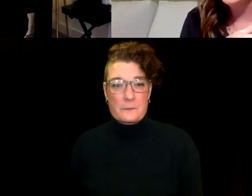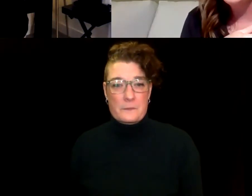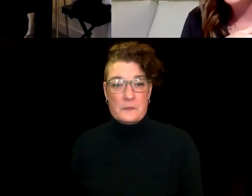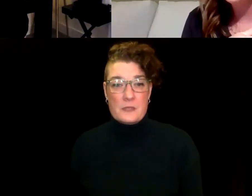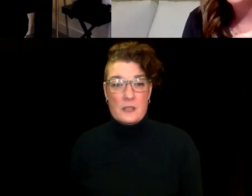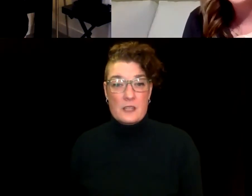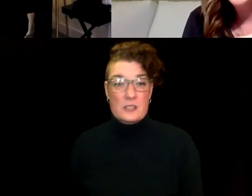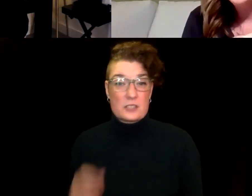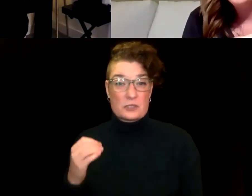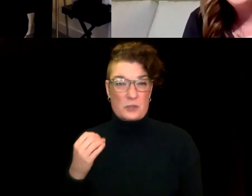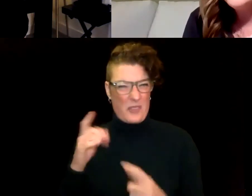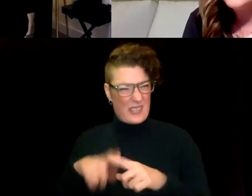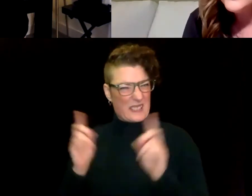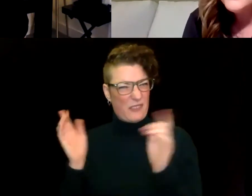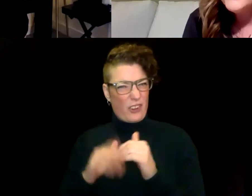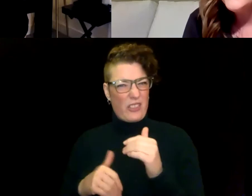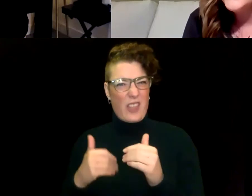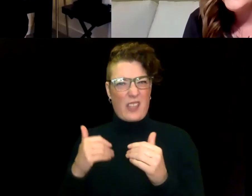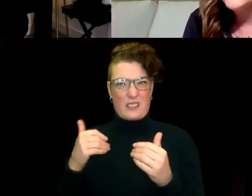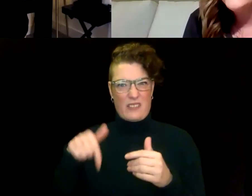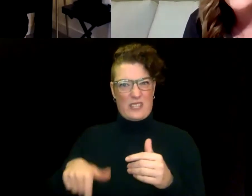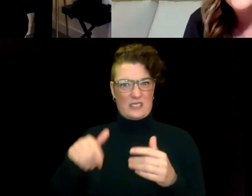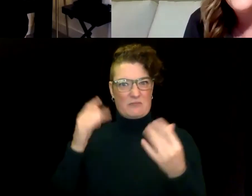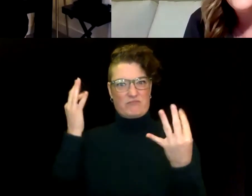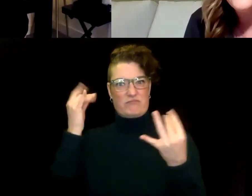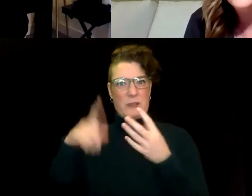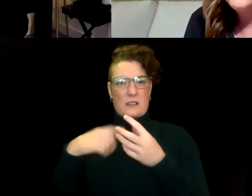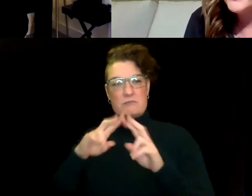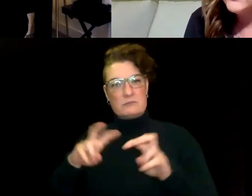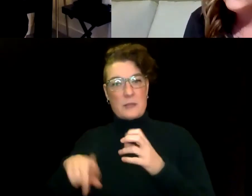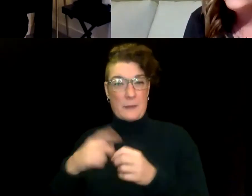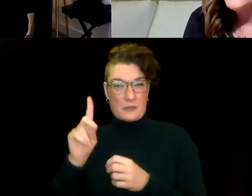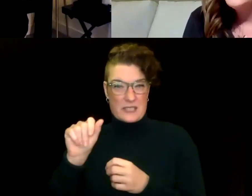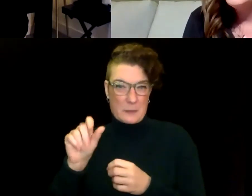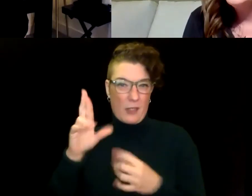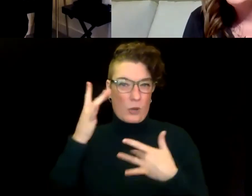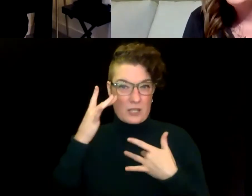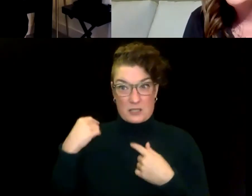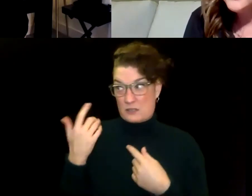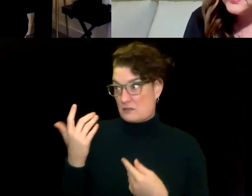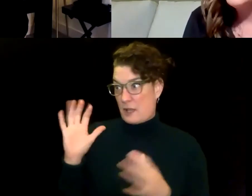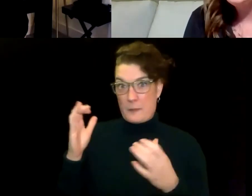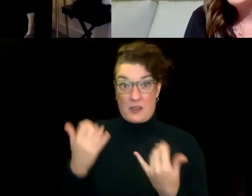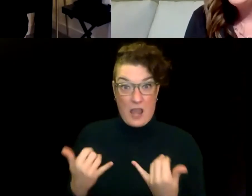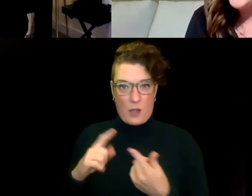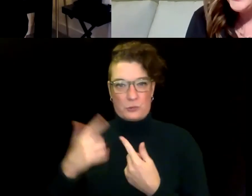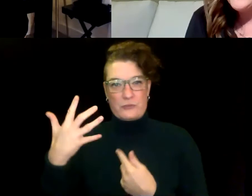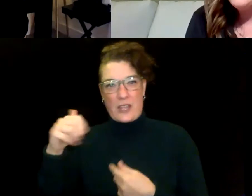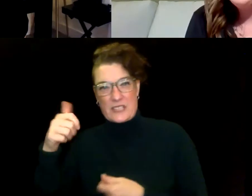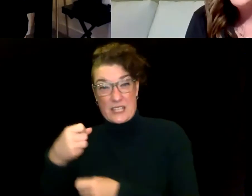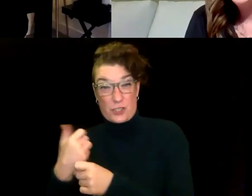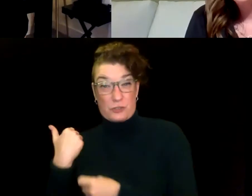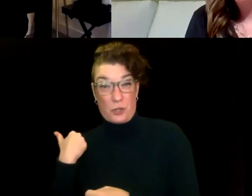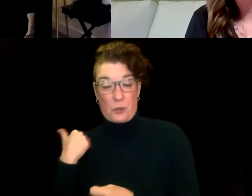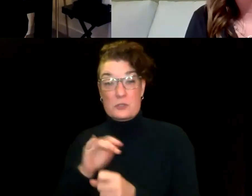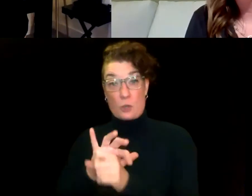years ago. And so COVID is really making it clear that the medical system that we